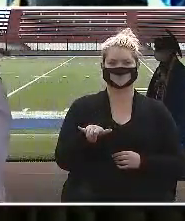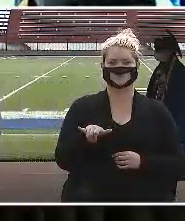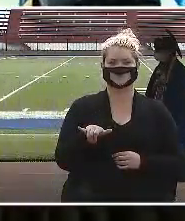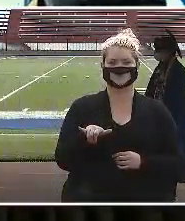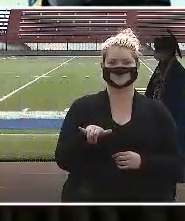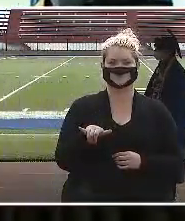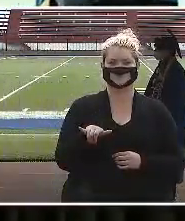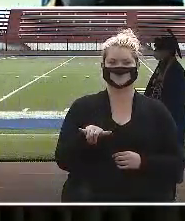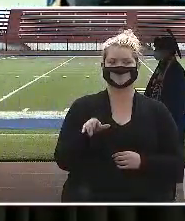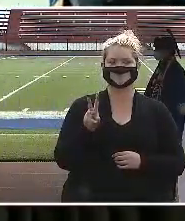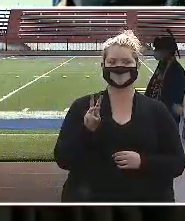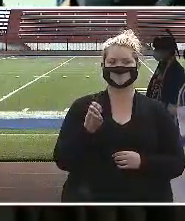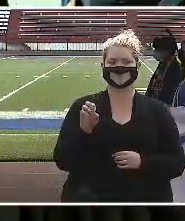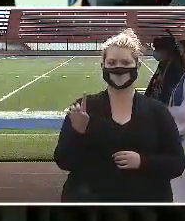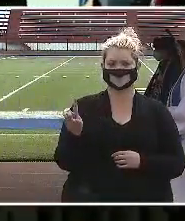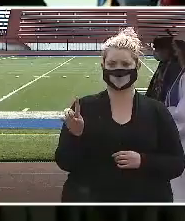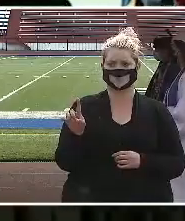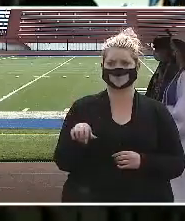Francisco Cepeda.